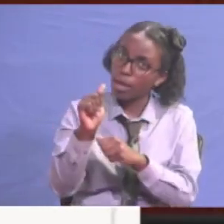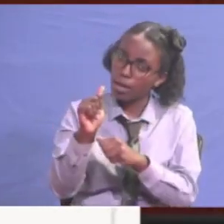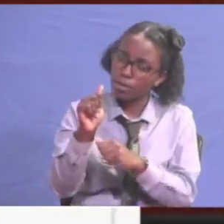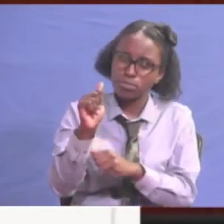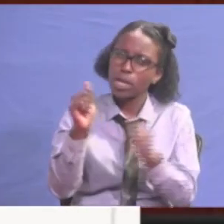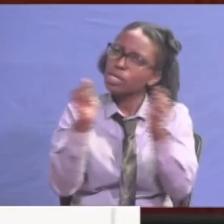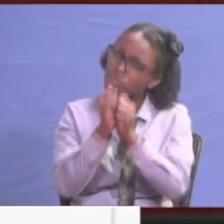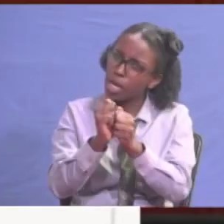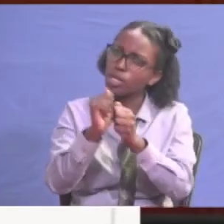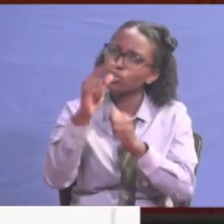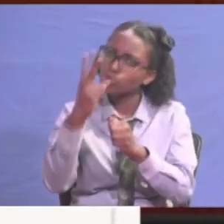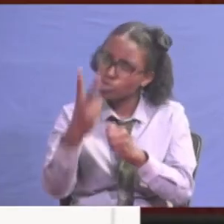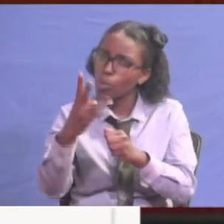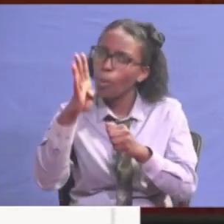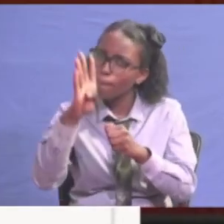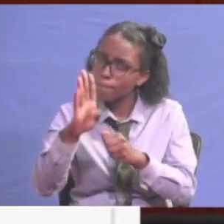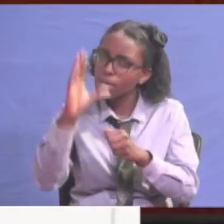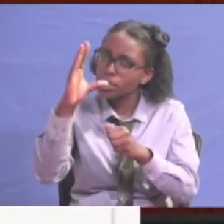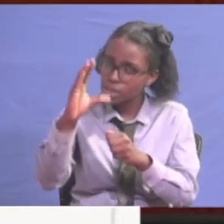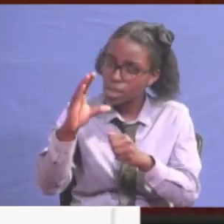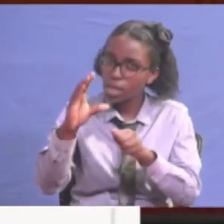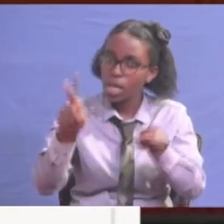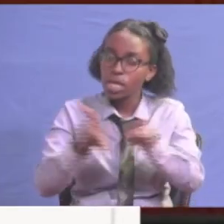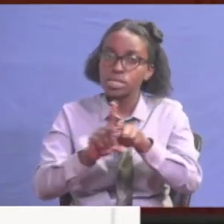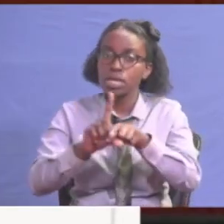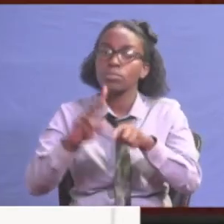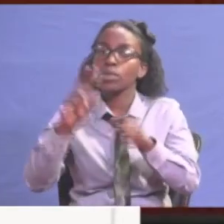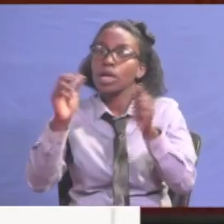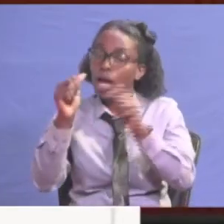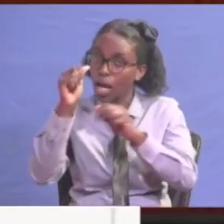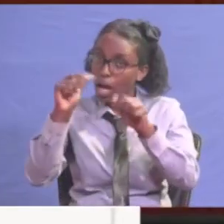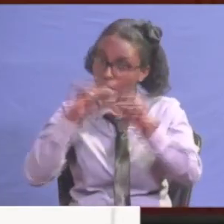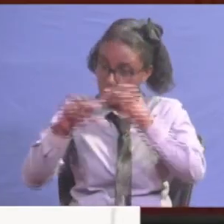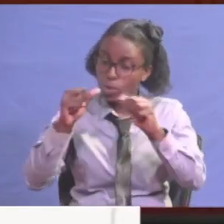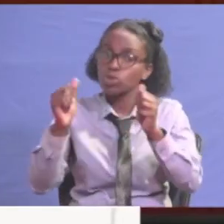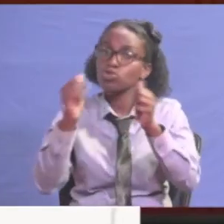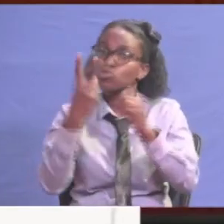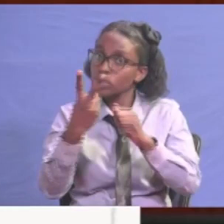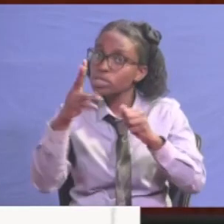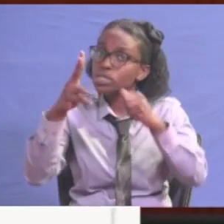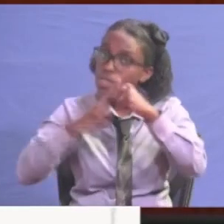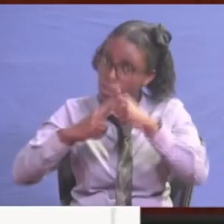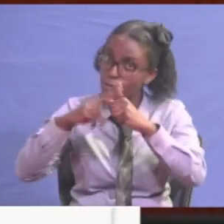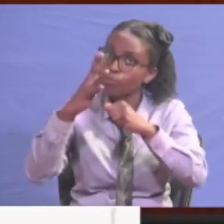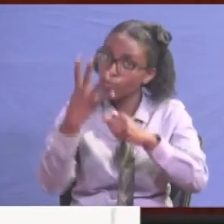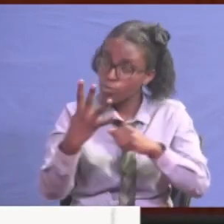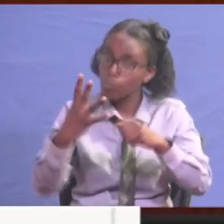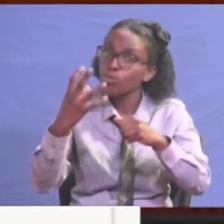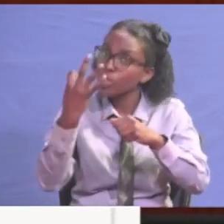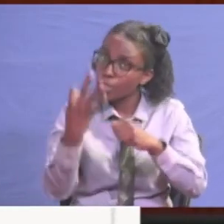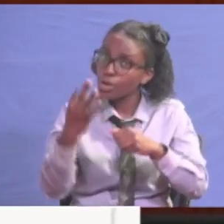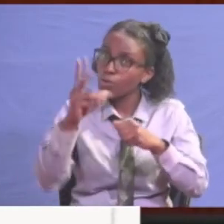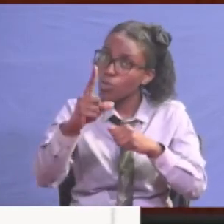10-2B and C, Articles 27-4, Articles 73-1A,